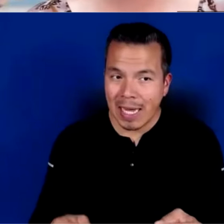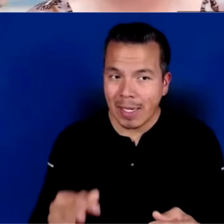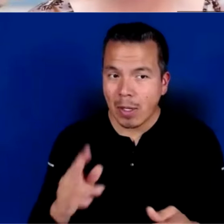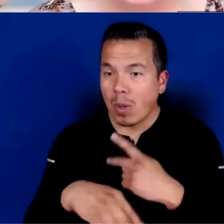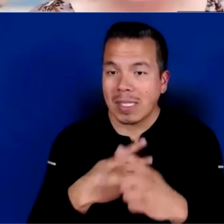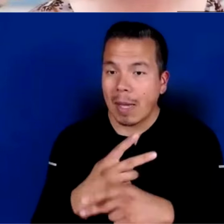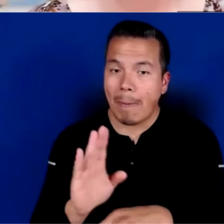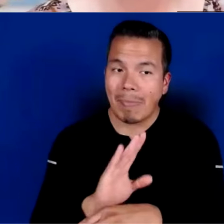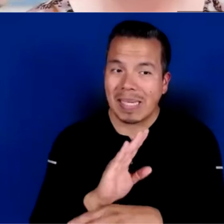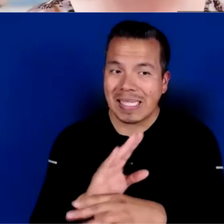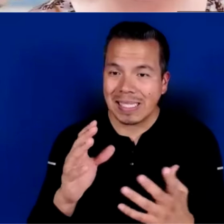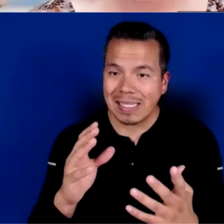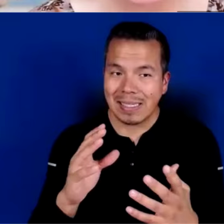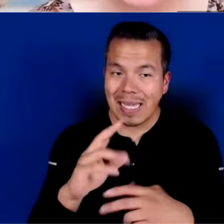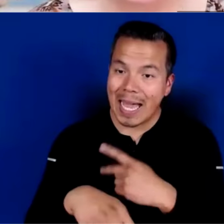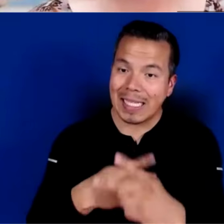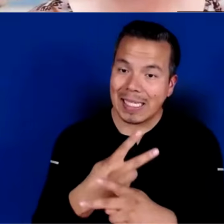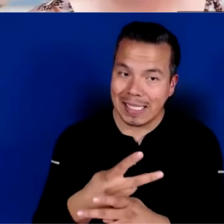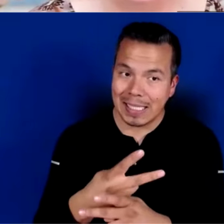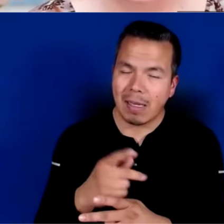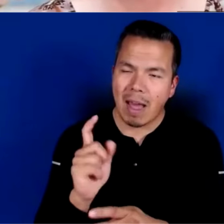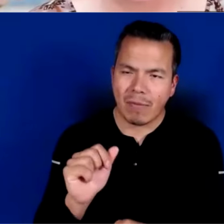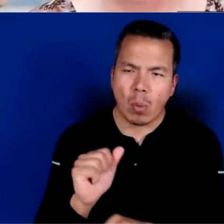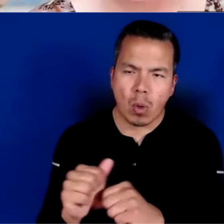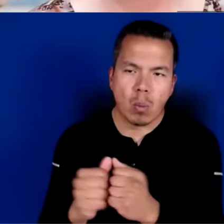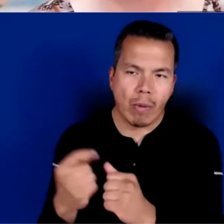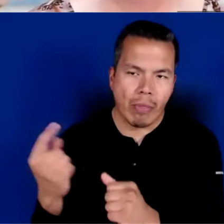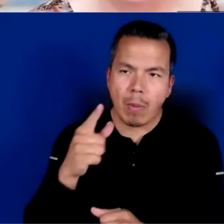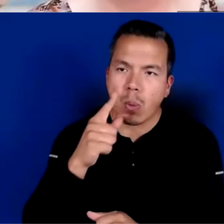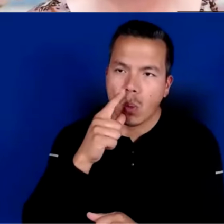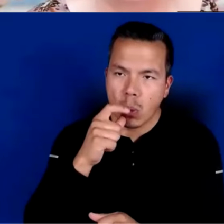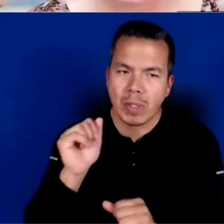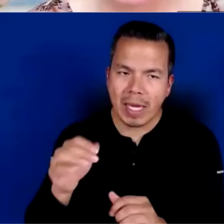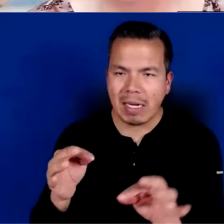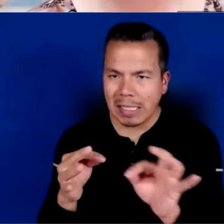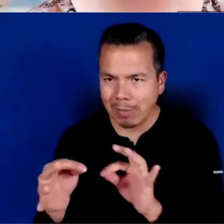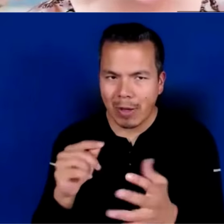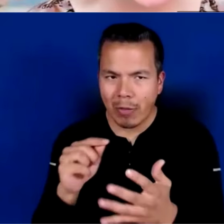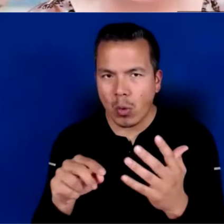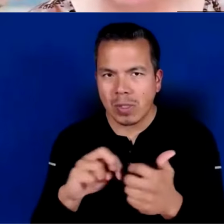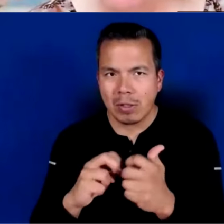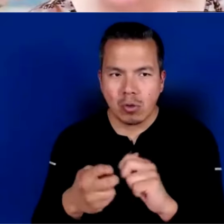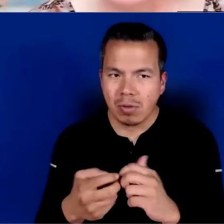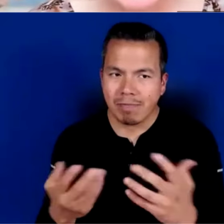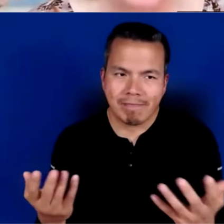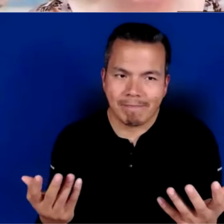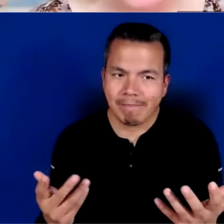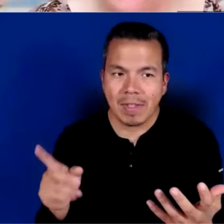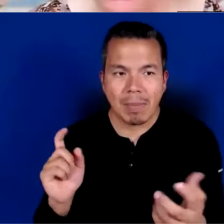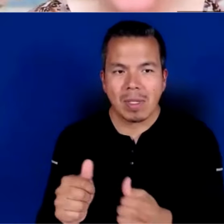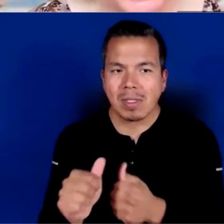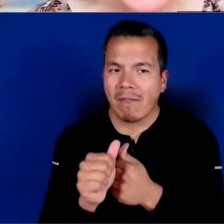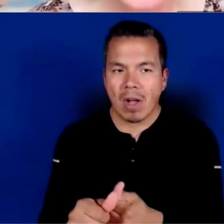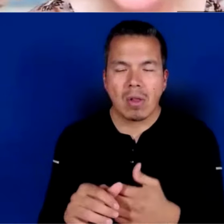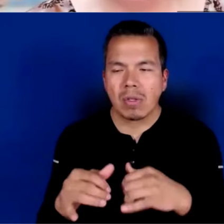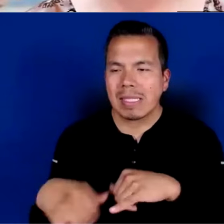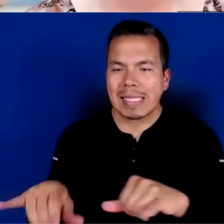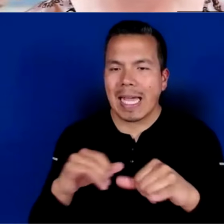entity you want to be, you should be working with somebody who can talk to you about those issues. But you would have to follow standard